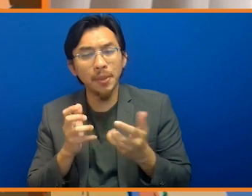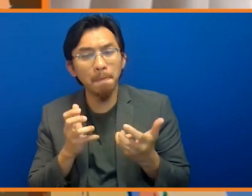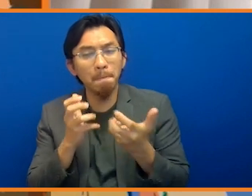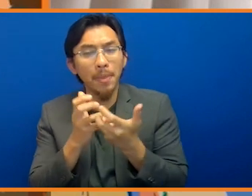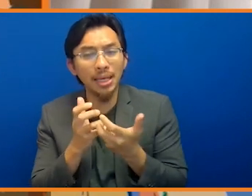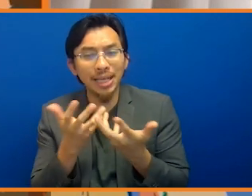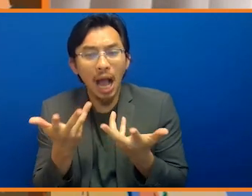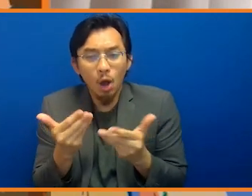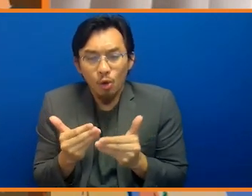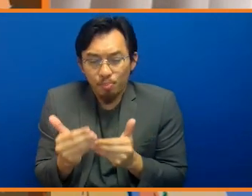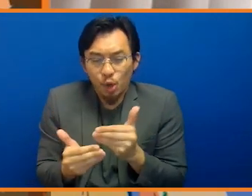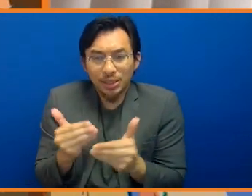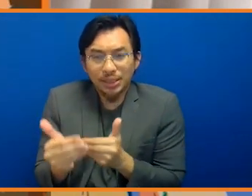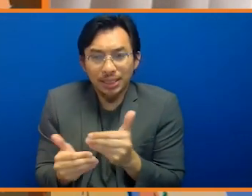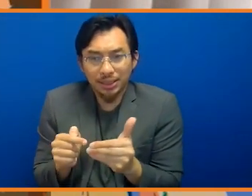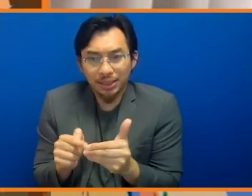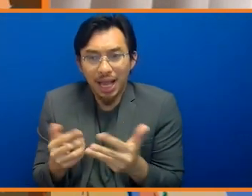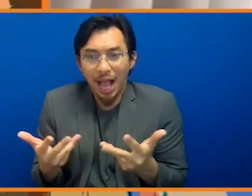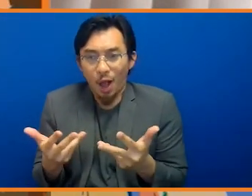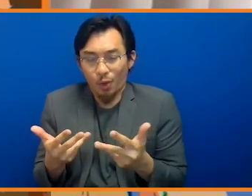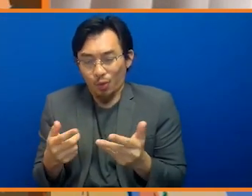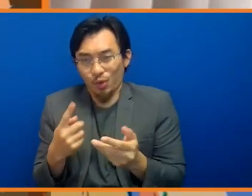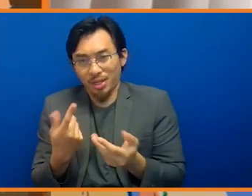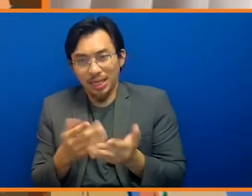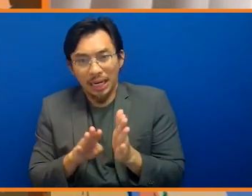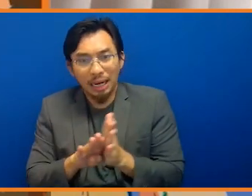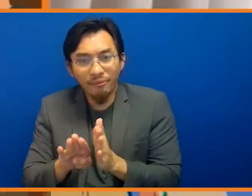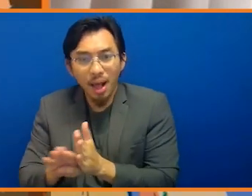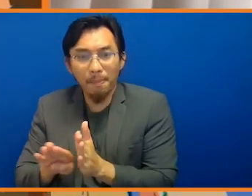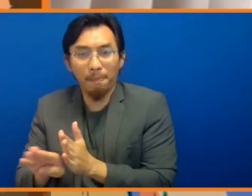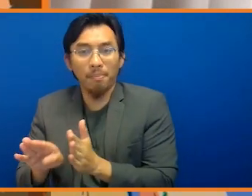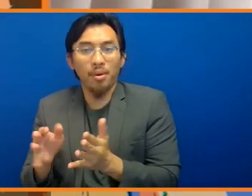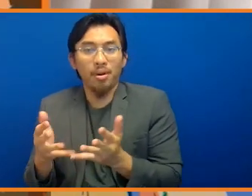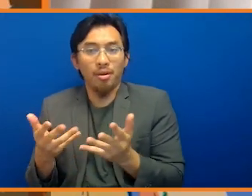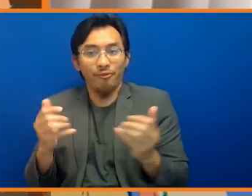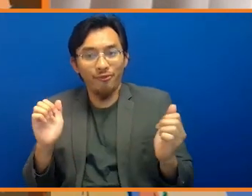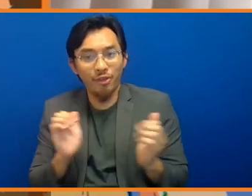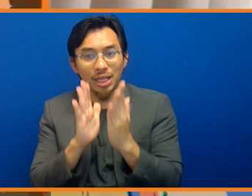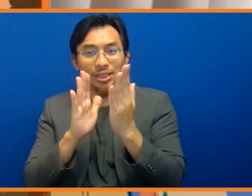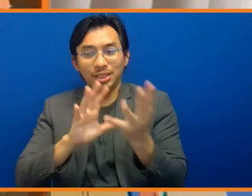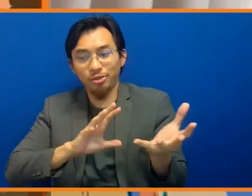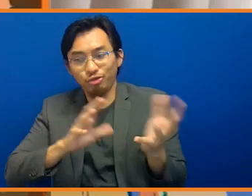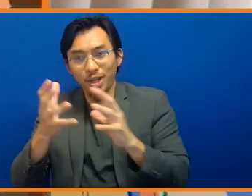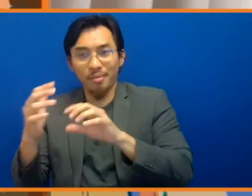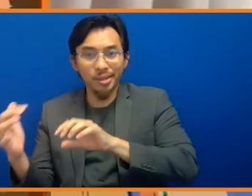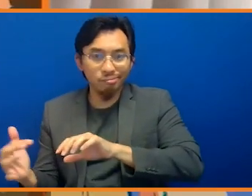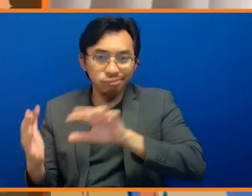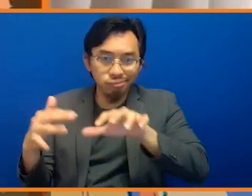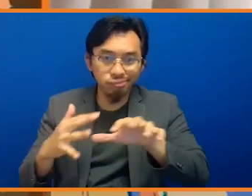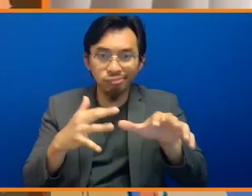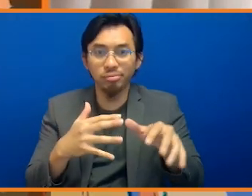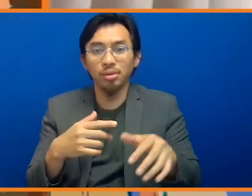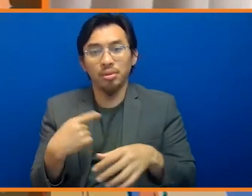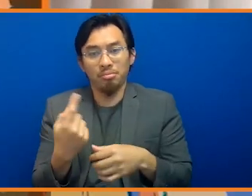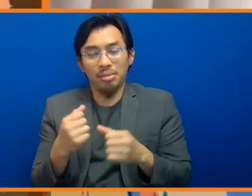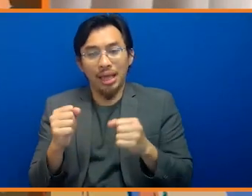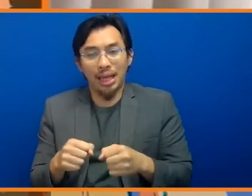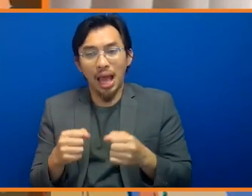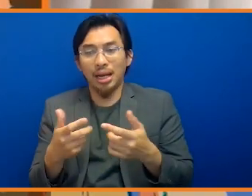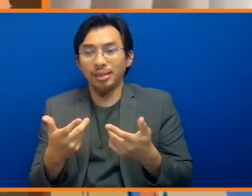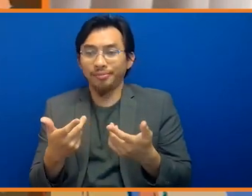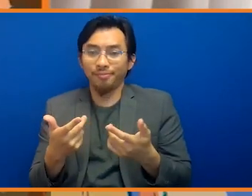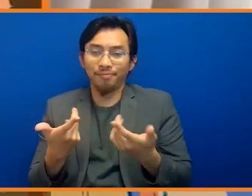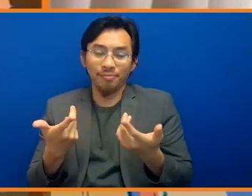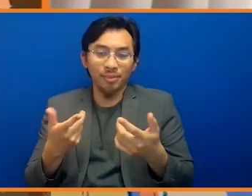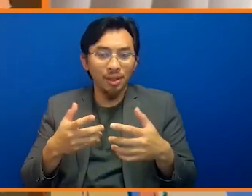can we the process or the how we develop it, and if we do the facing to the tsunami disasters, what we can do it. We have to